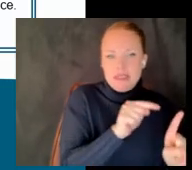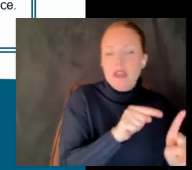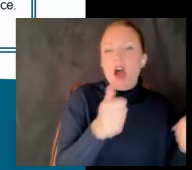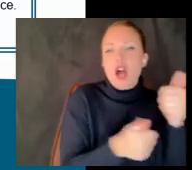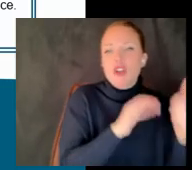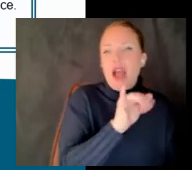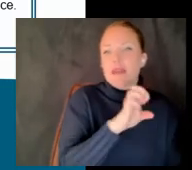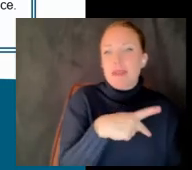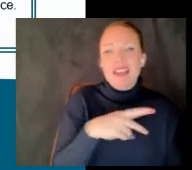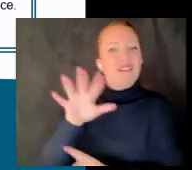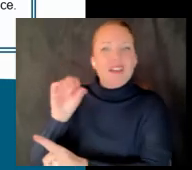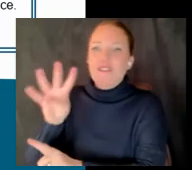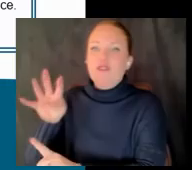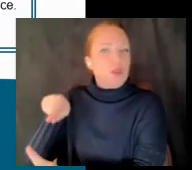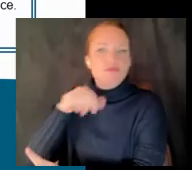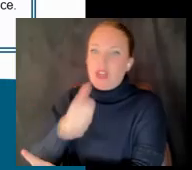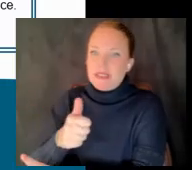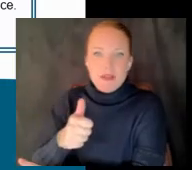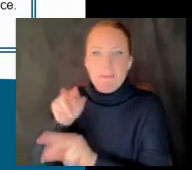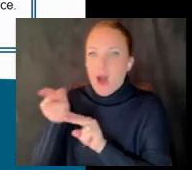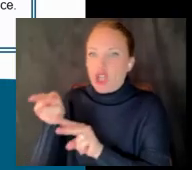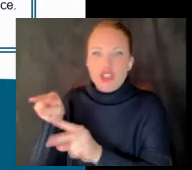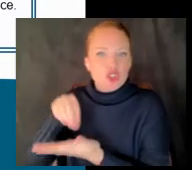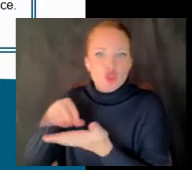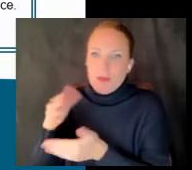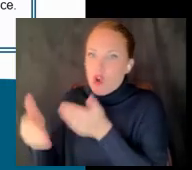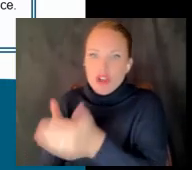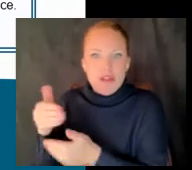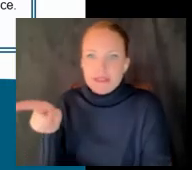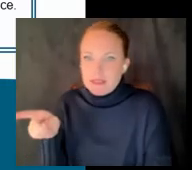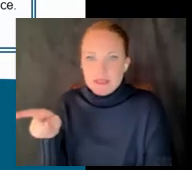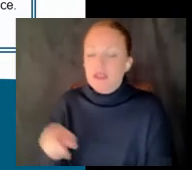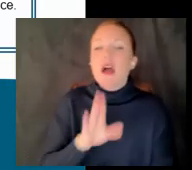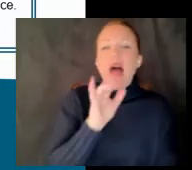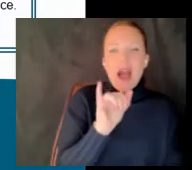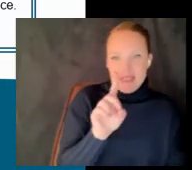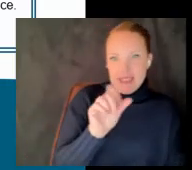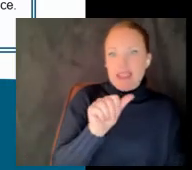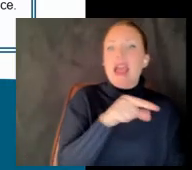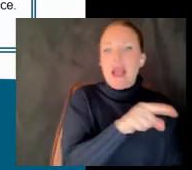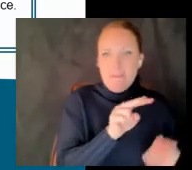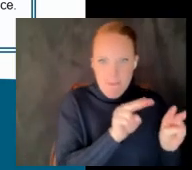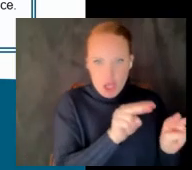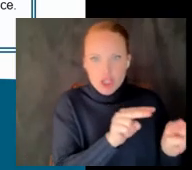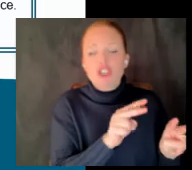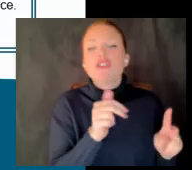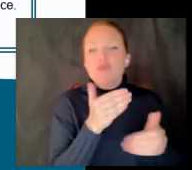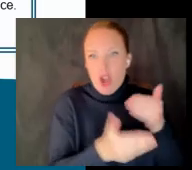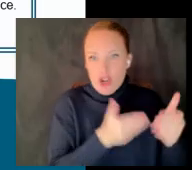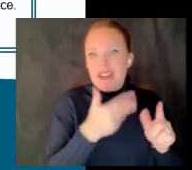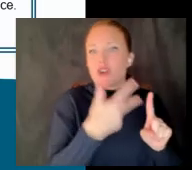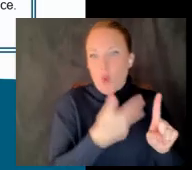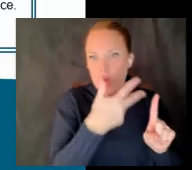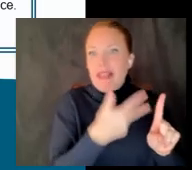formal method for monitoring student progress. IDEA monitors progress quarterly on measurable goals to evaluate